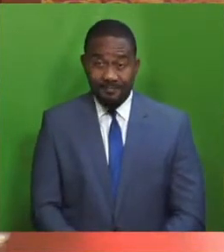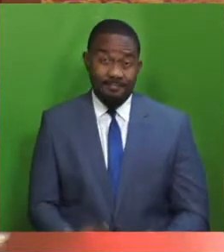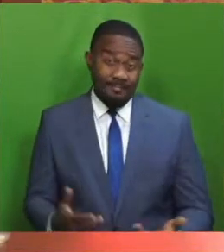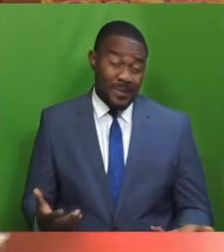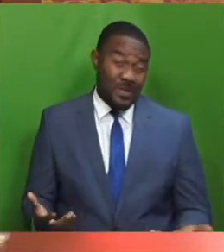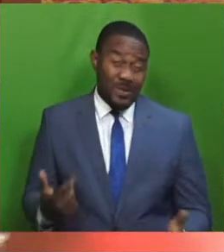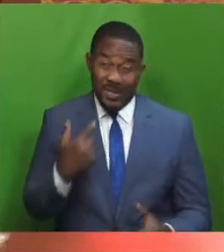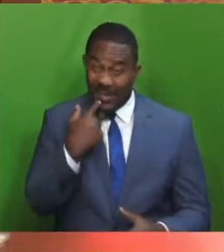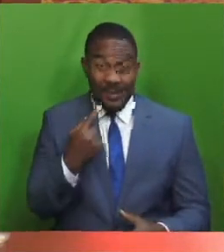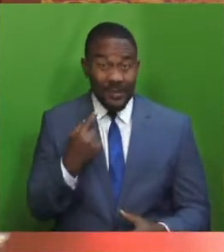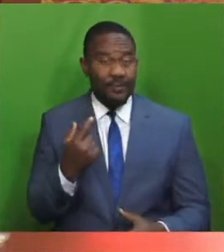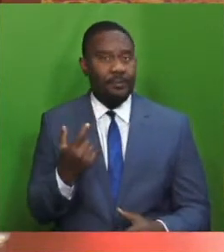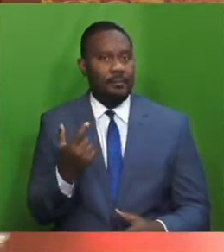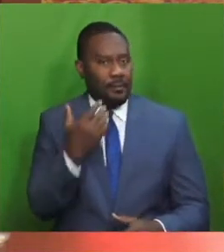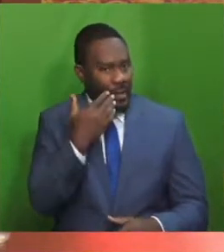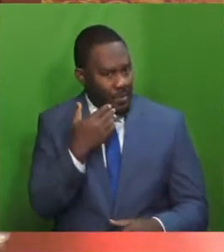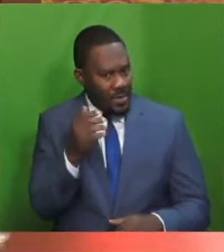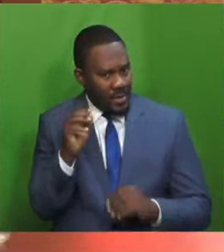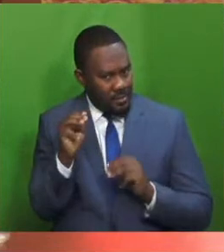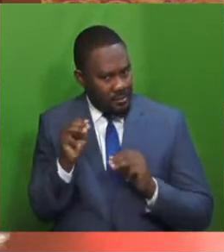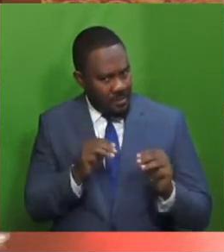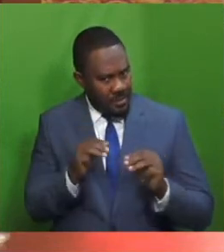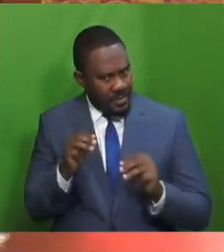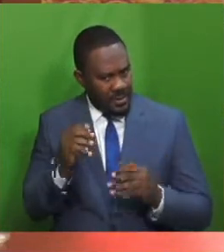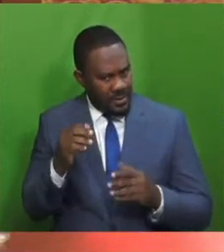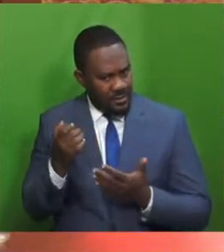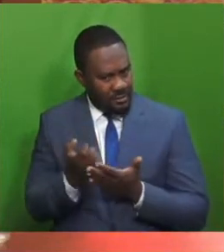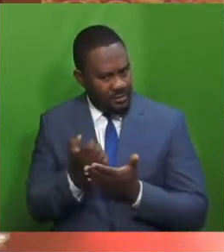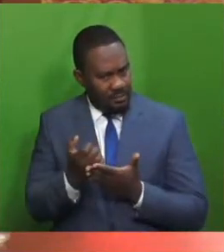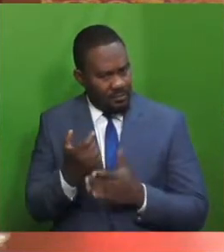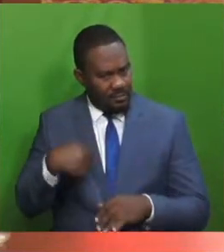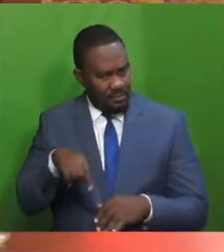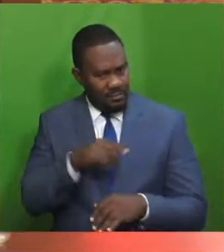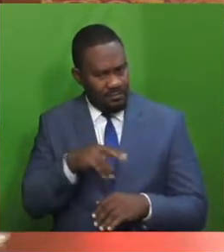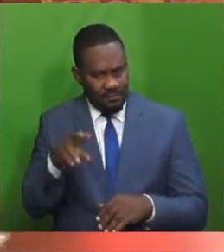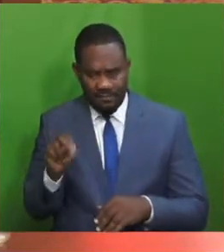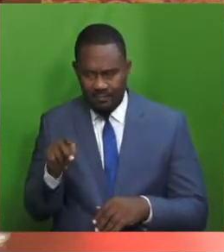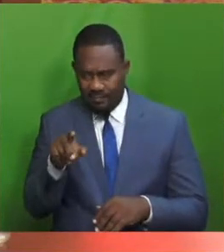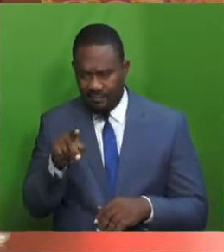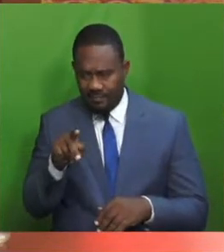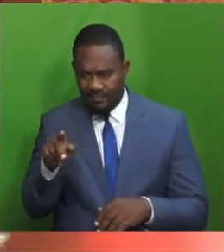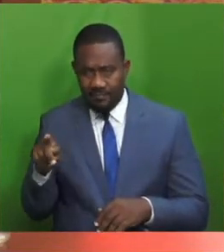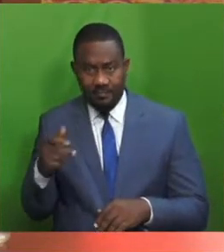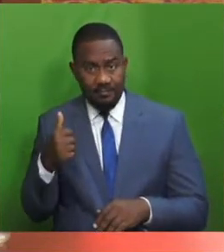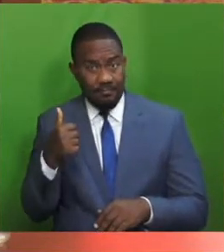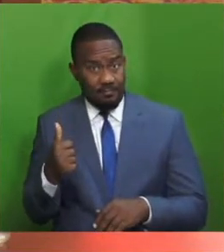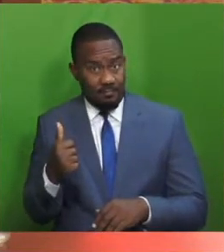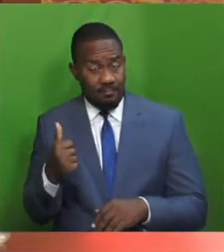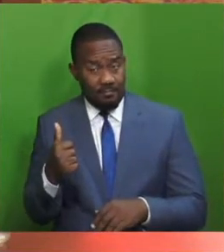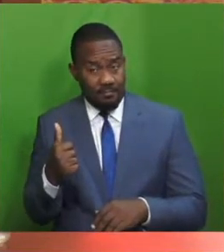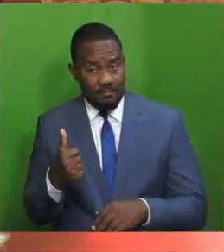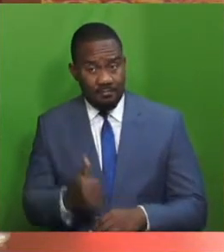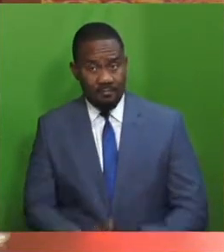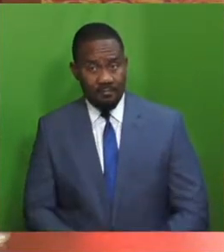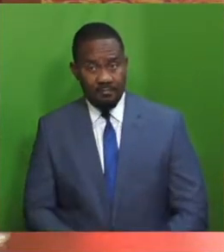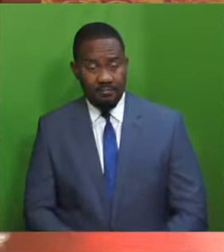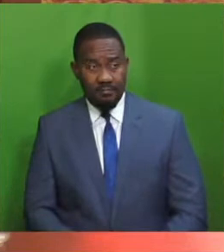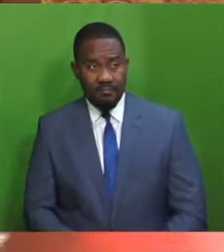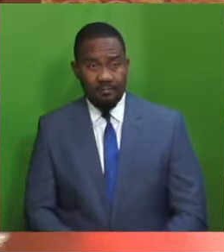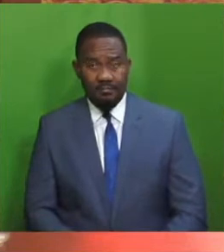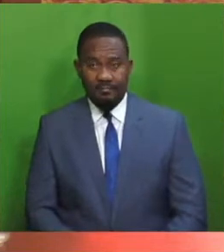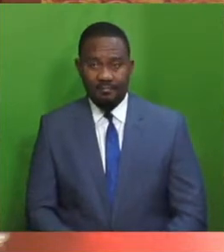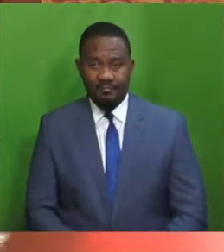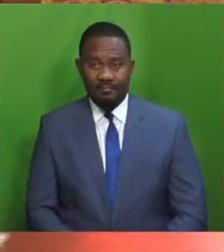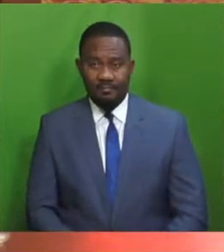economy, when Ghanaians see one, they don't see in their shadows, they see in reality. Mr.